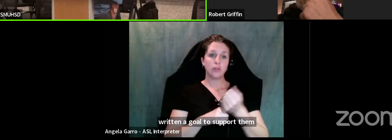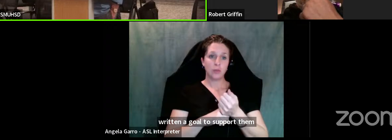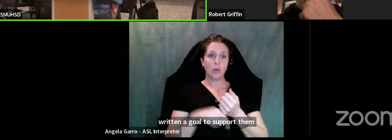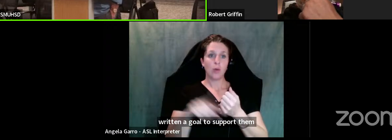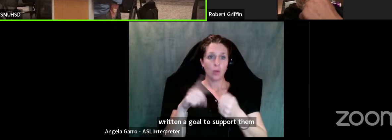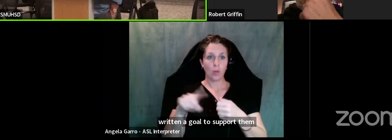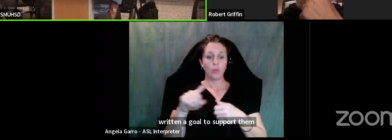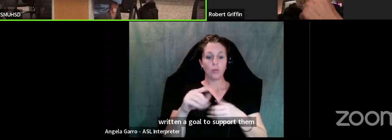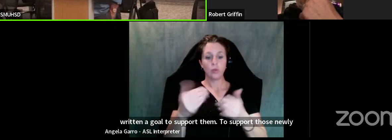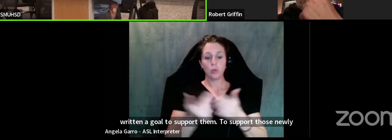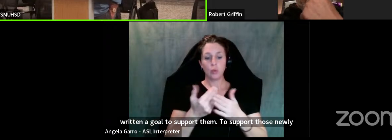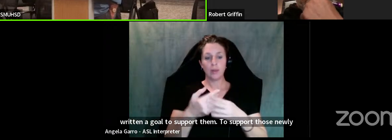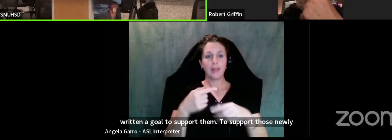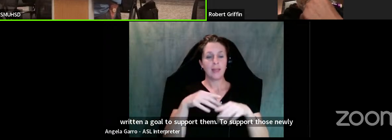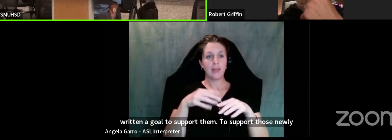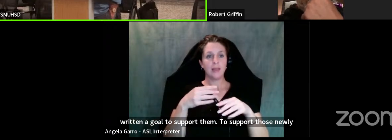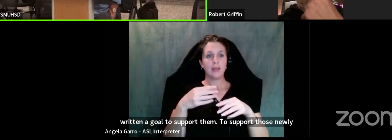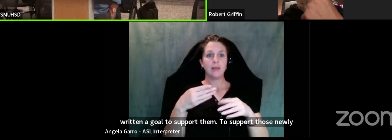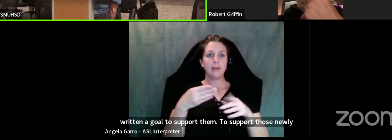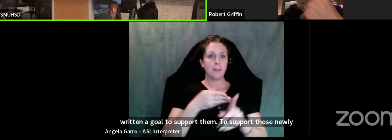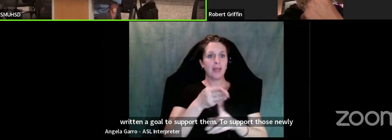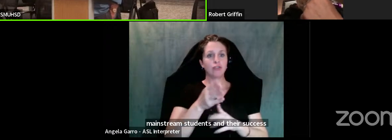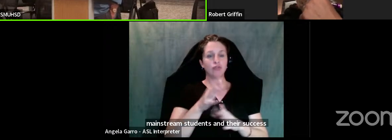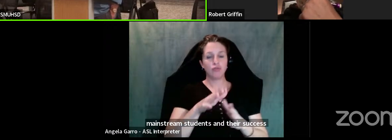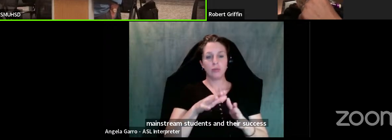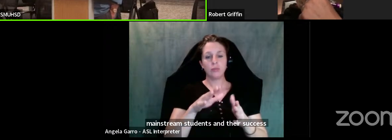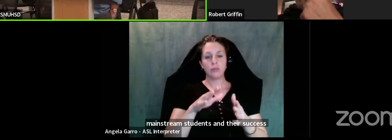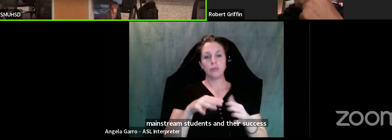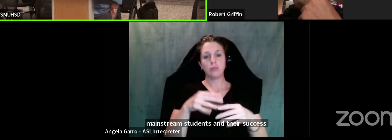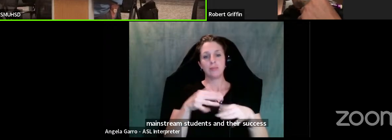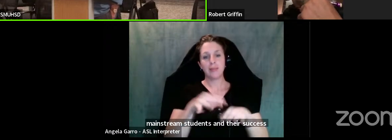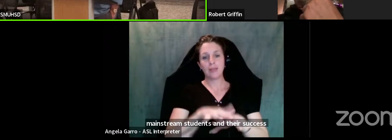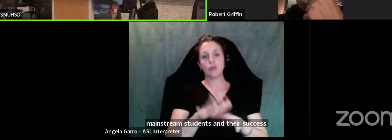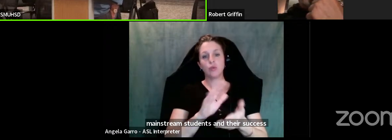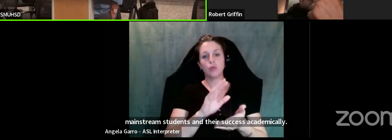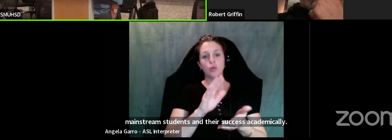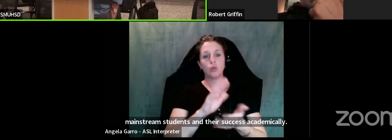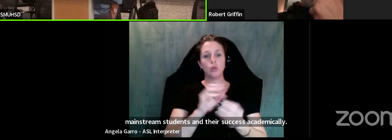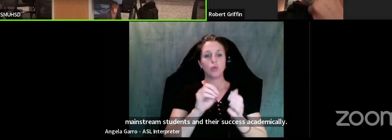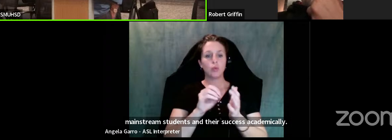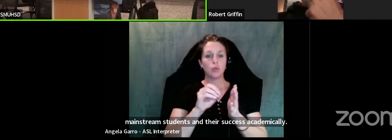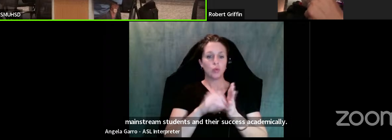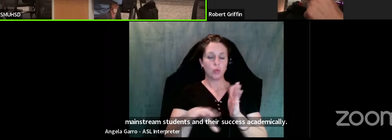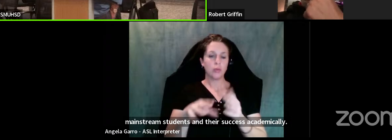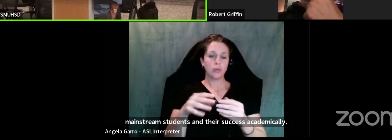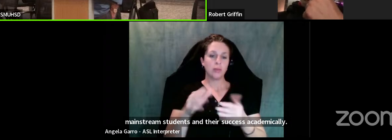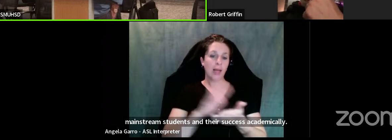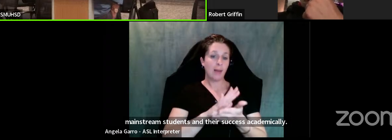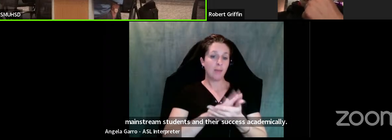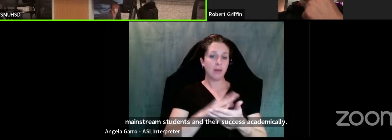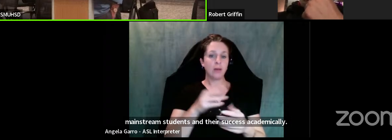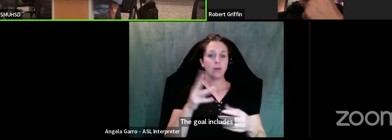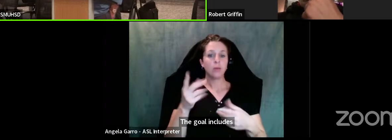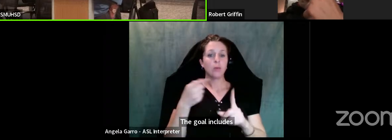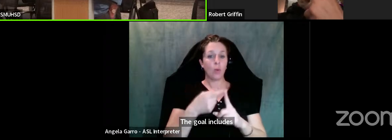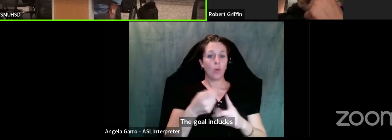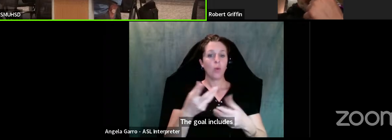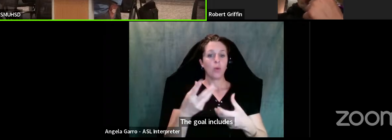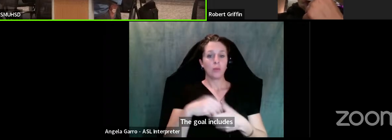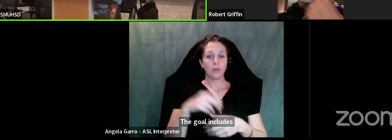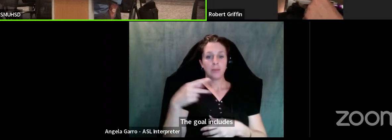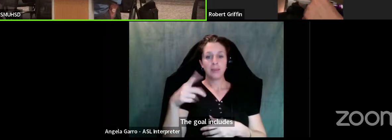newly mainstream students in their success academically. The goal includes PD for